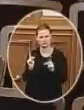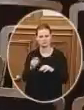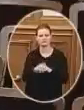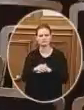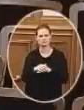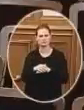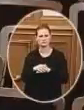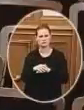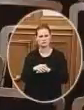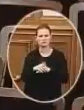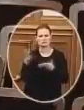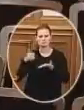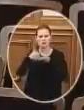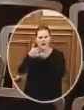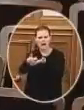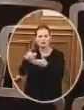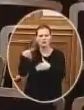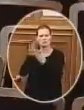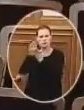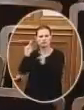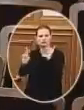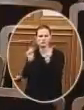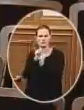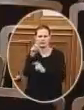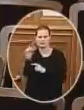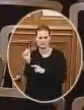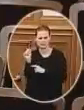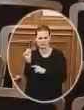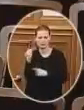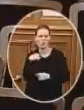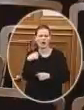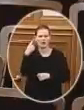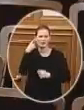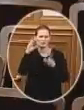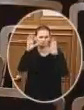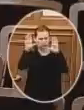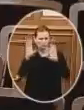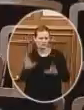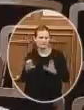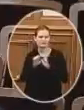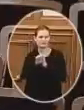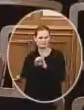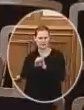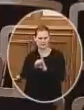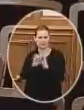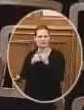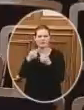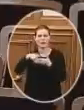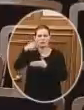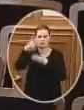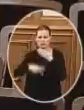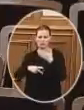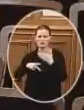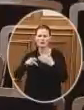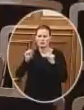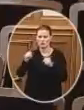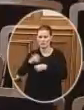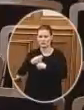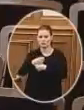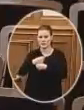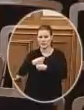help just with the overall approach to people, I think would be a terrific example of a program legacy that could come out of this, and I appreciate the input.